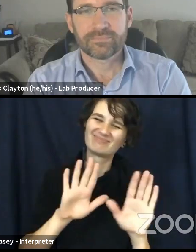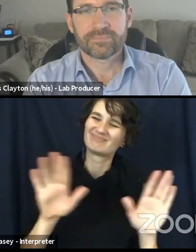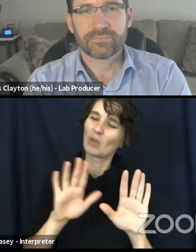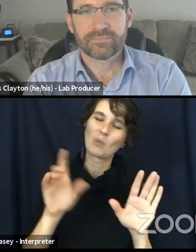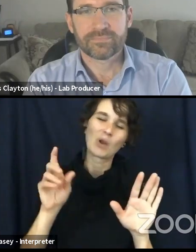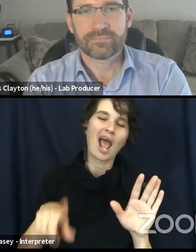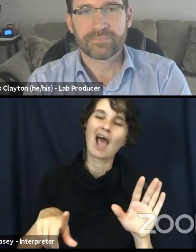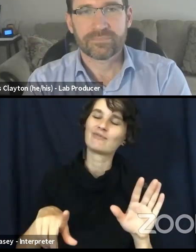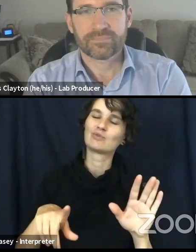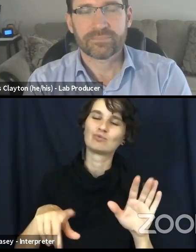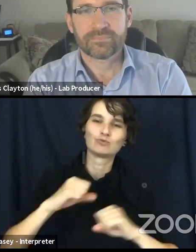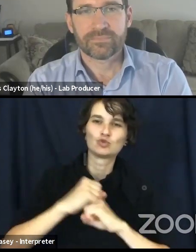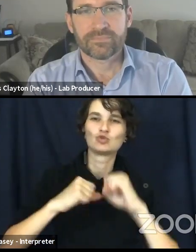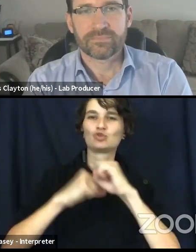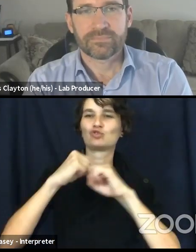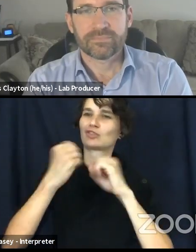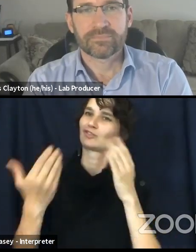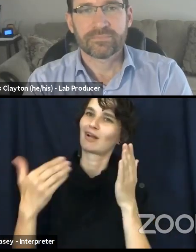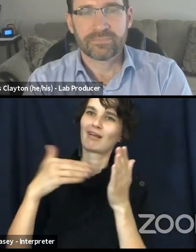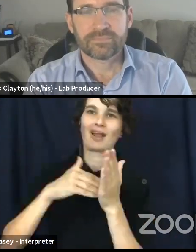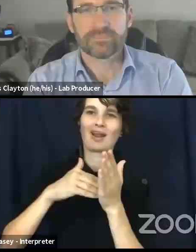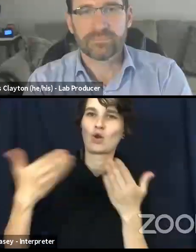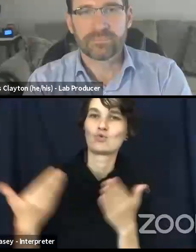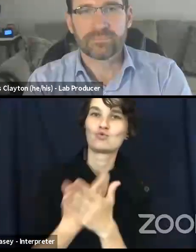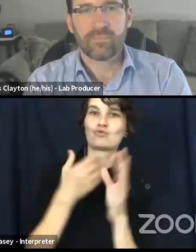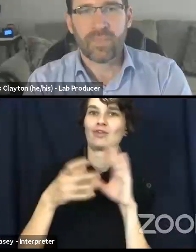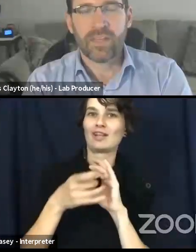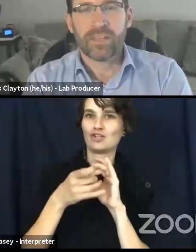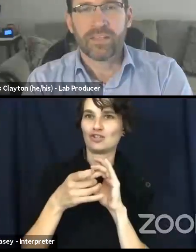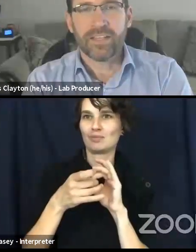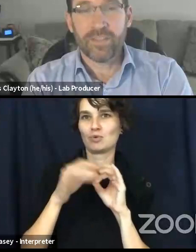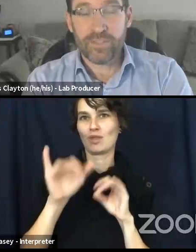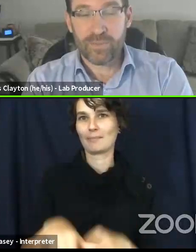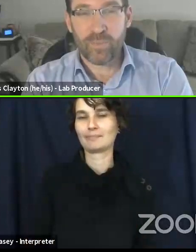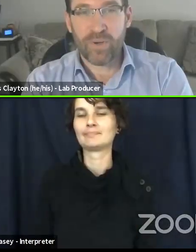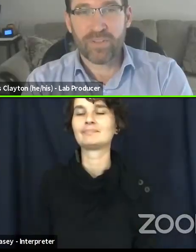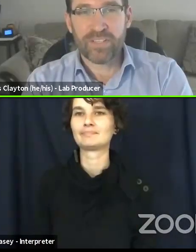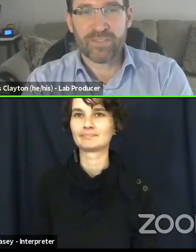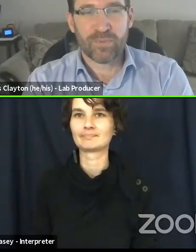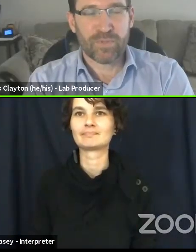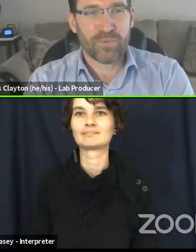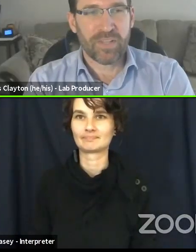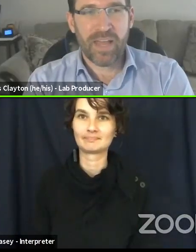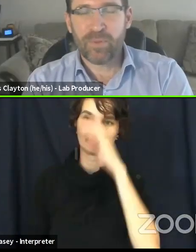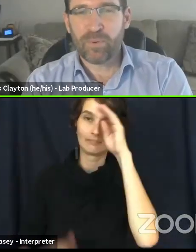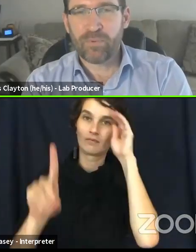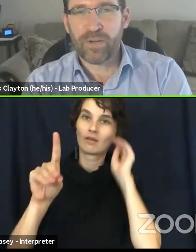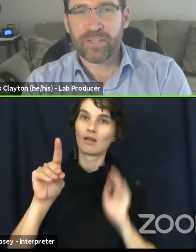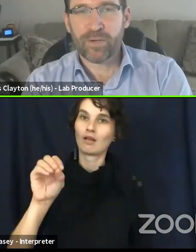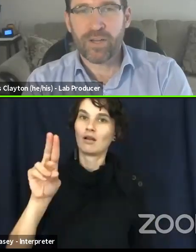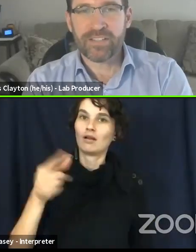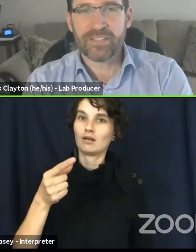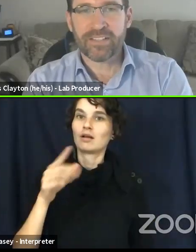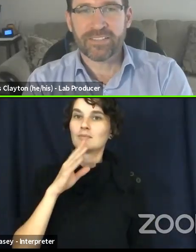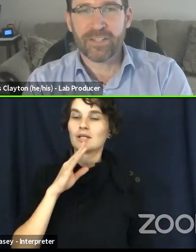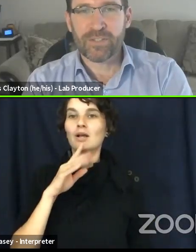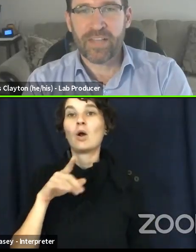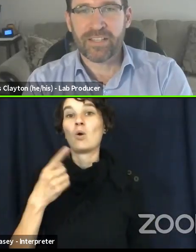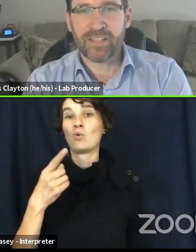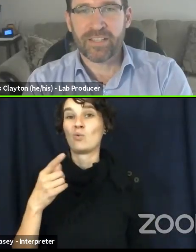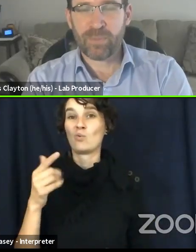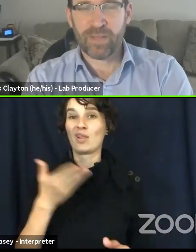restructure our relationship to all of those things. Yeah, there's one of the things, of course, for the lab that we were very clear on is that,